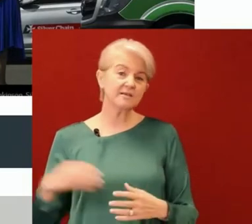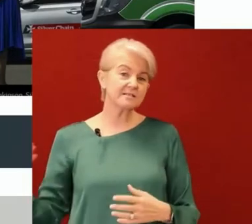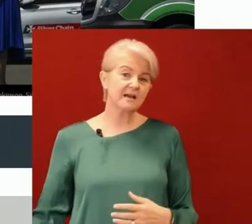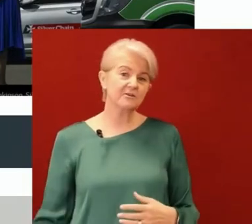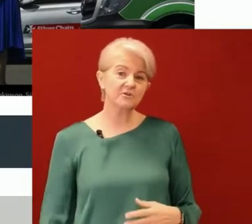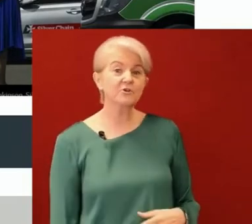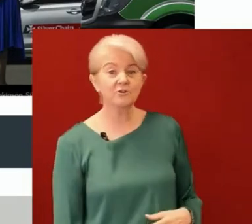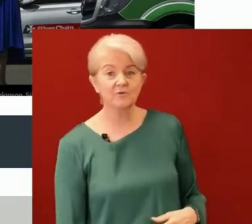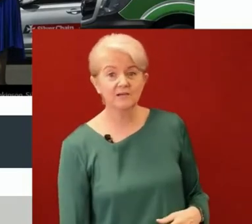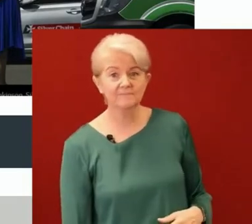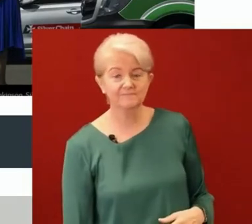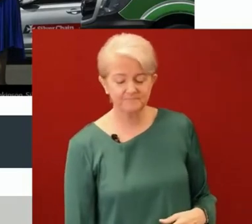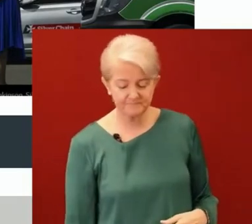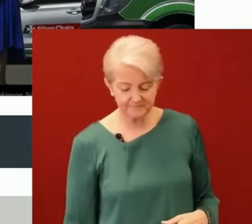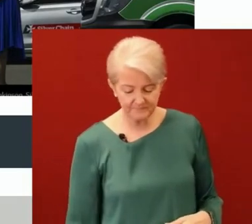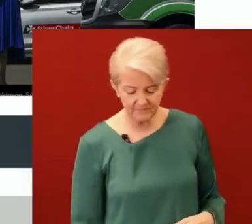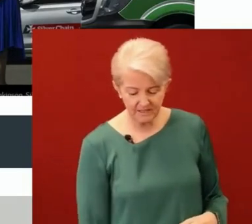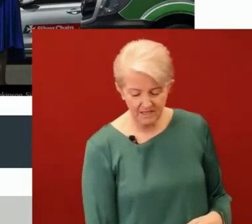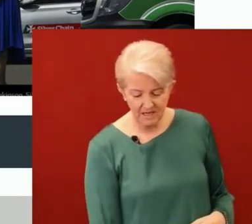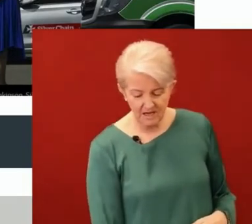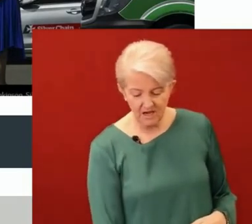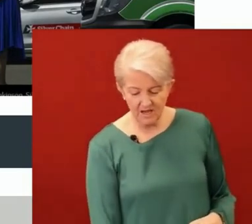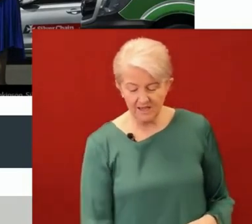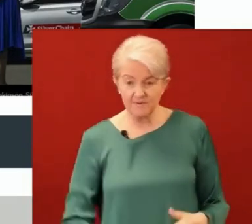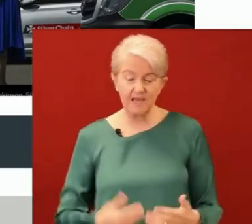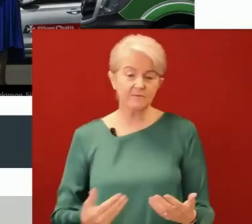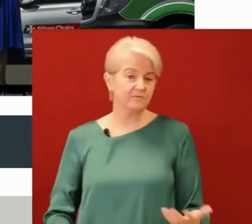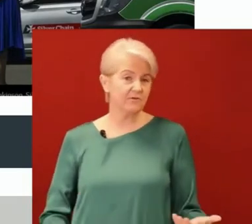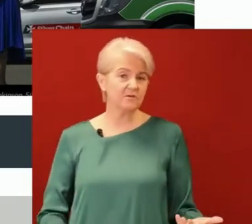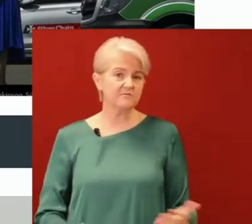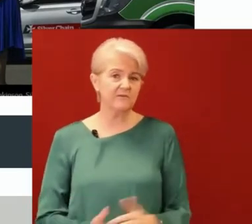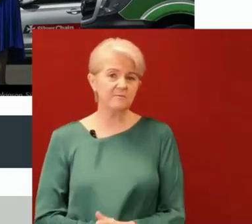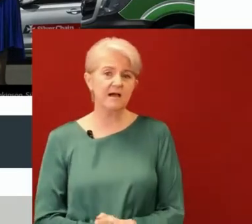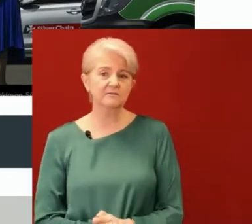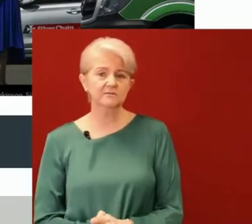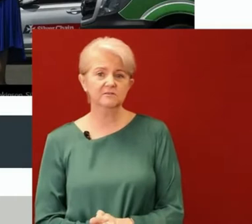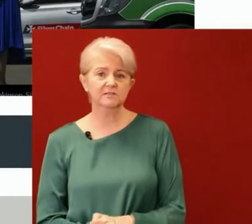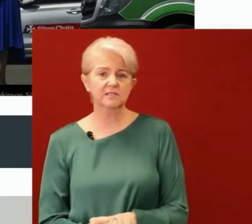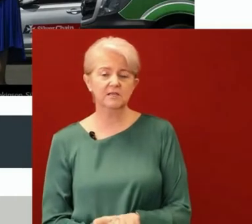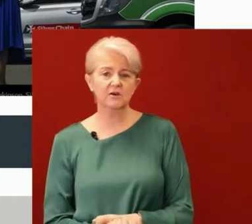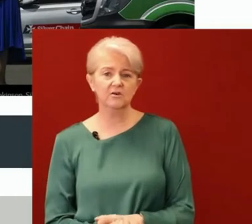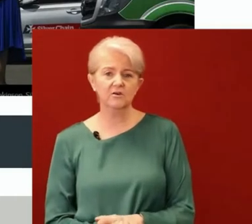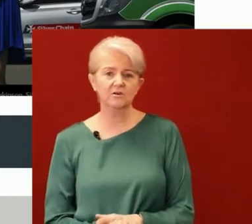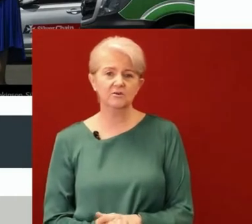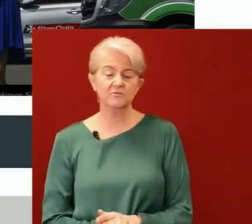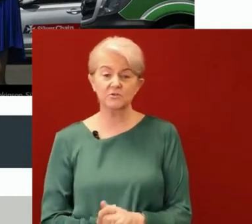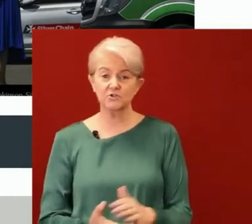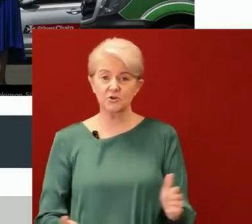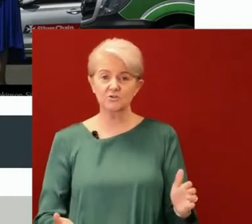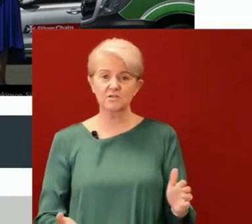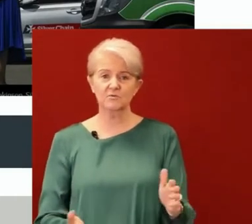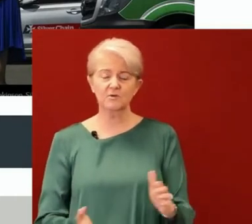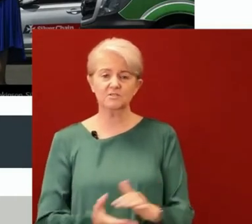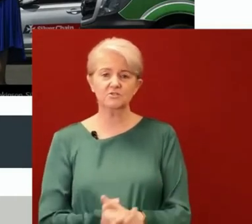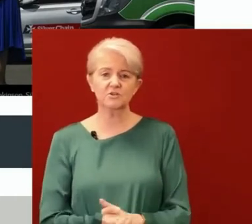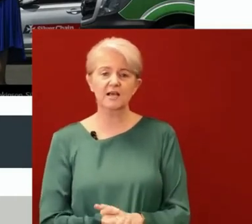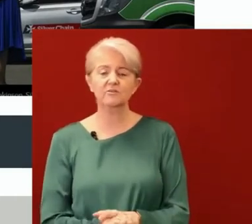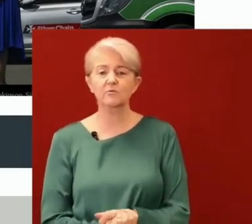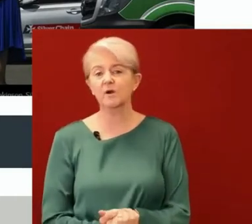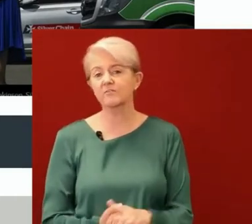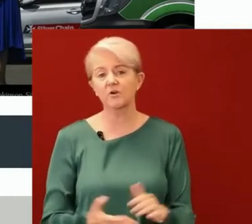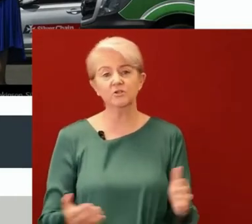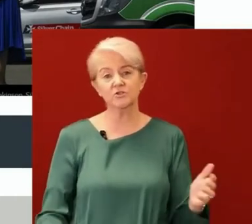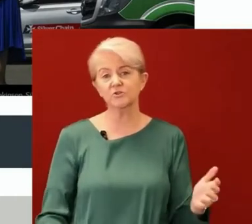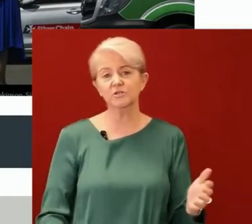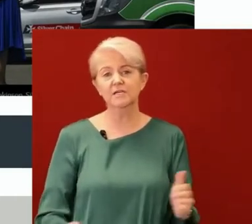And I started a new career. I became the first female CEO of St John in Western Australia